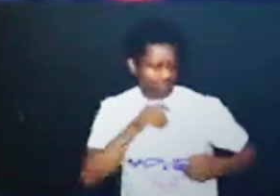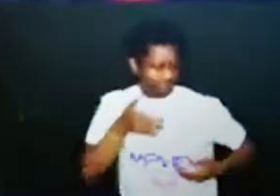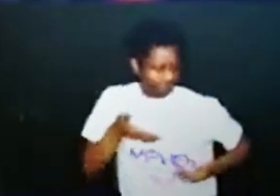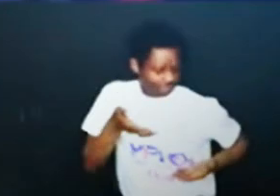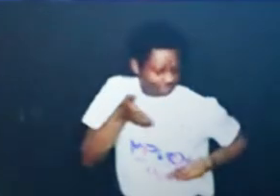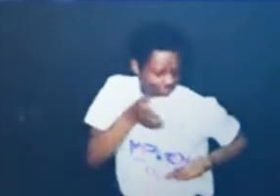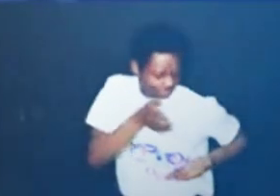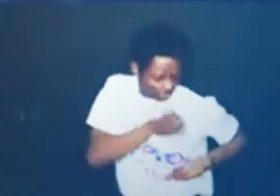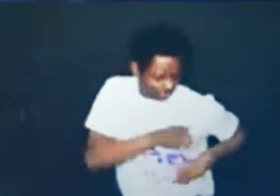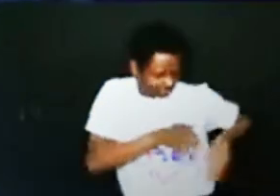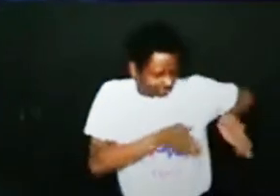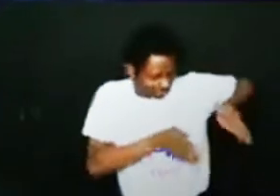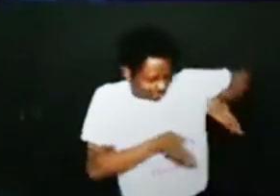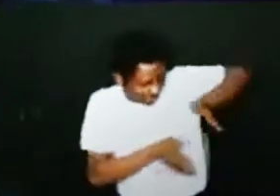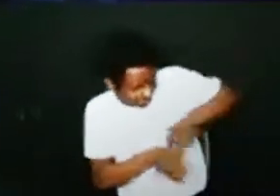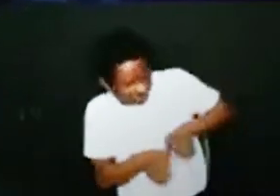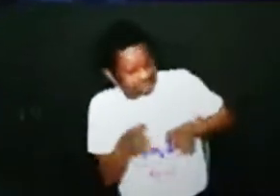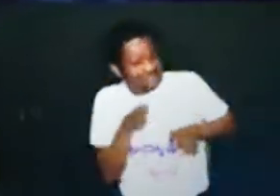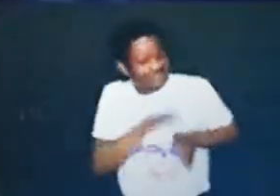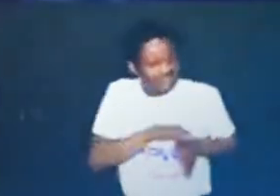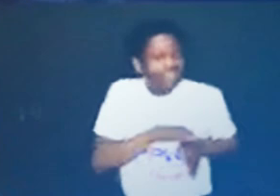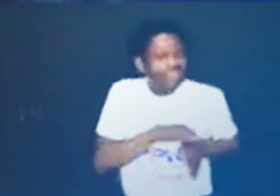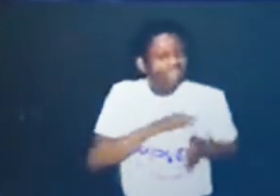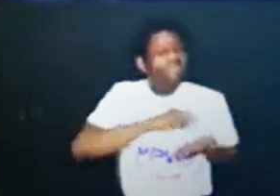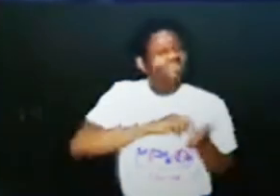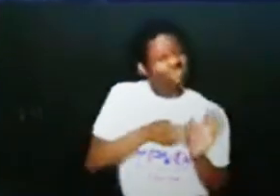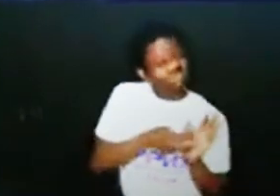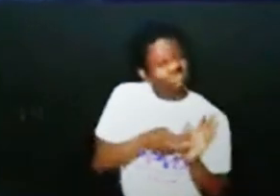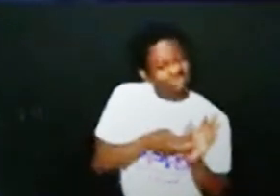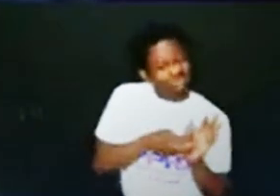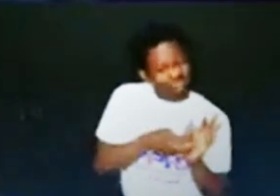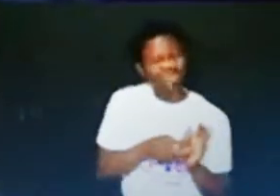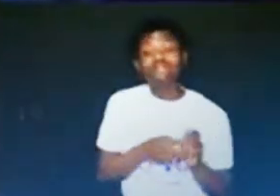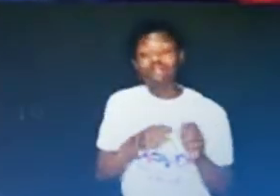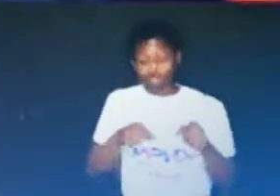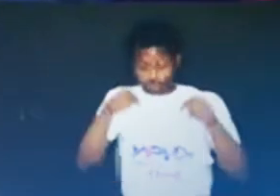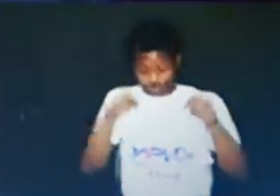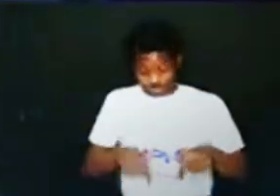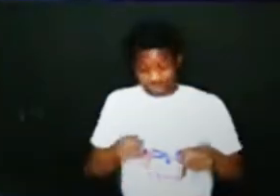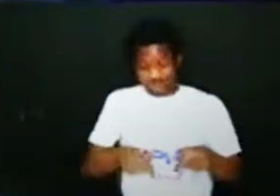Thank you. Today we want to look at suppressing